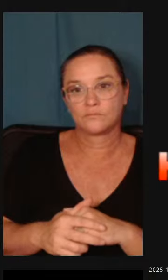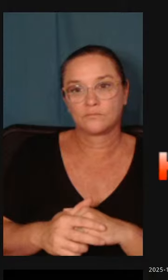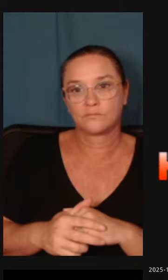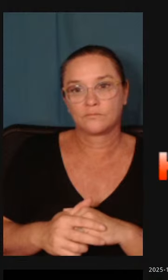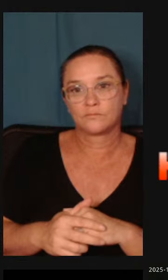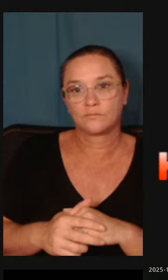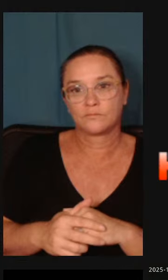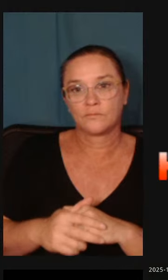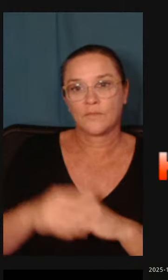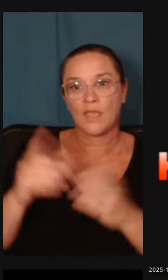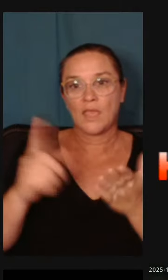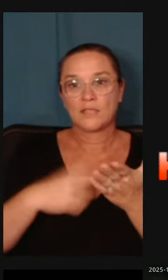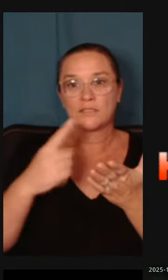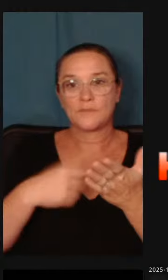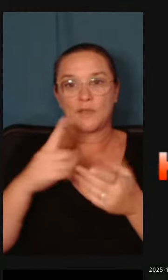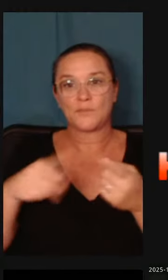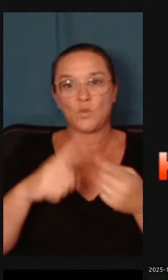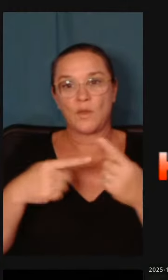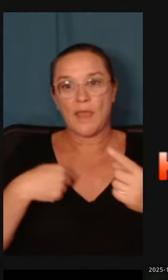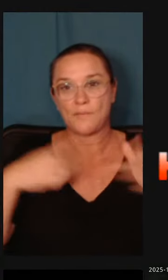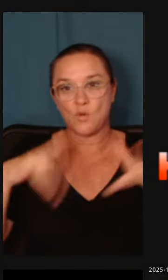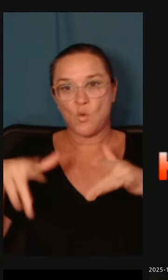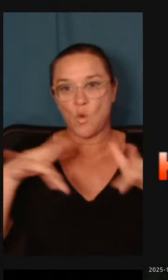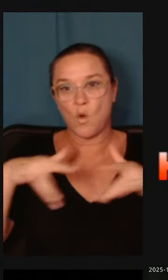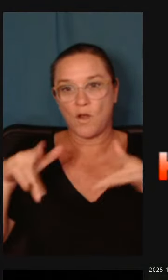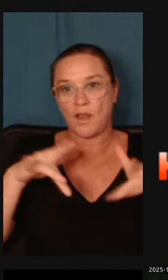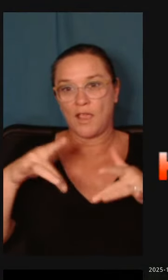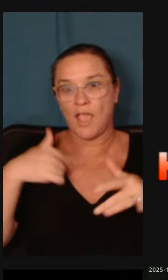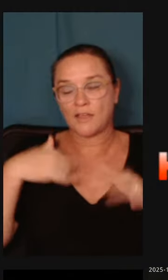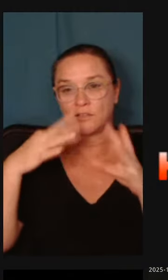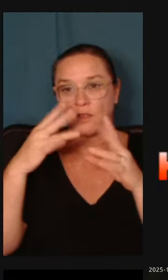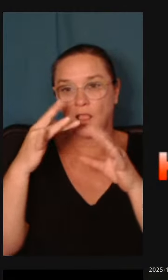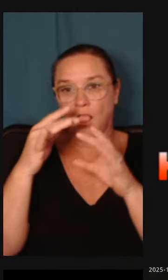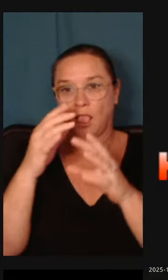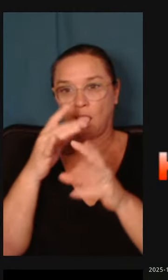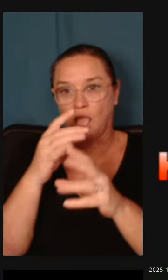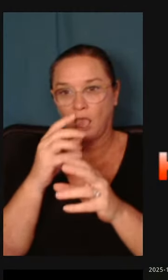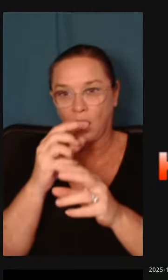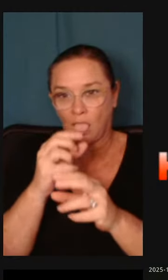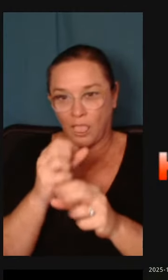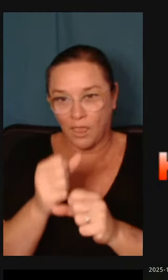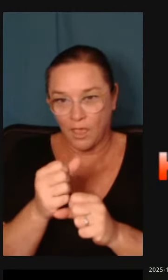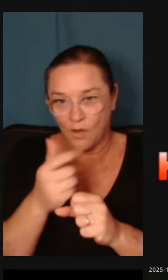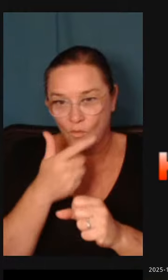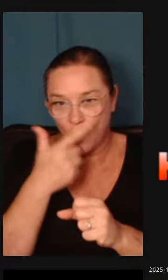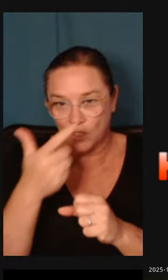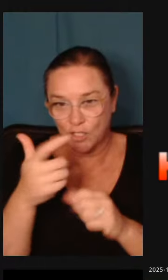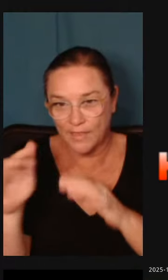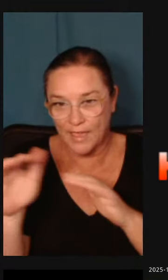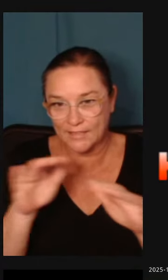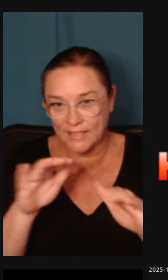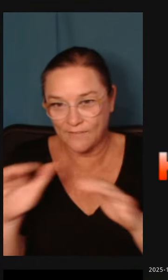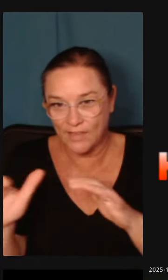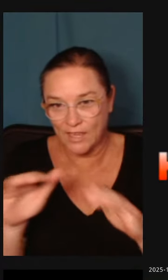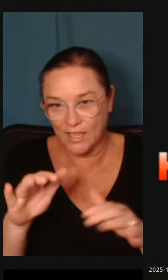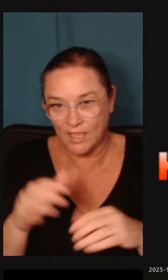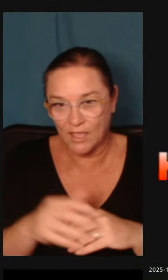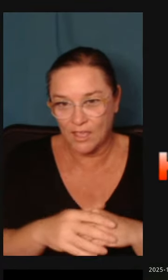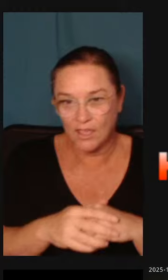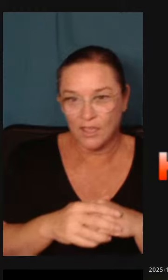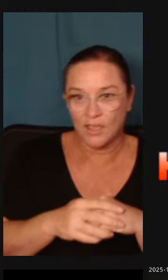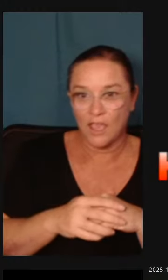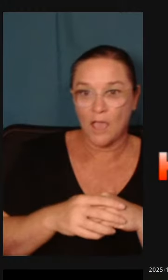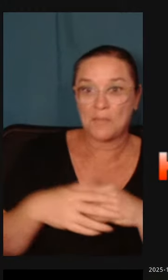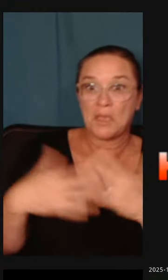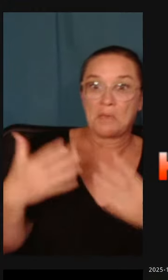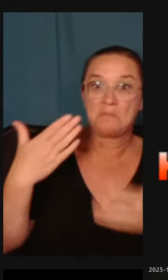Sometimes when I'm recording this, I just kind of get lost in watching the activity. So it's like, oh, well, that might have been a longer